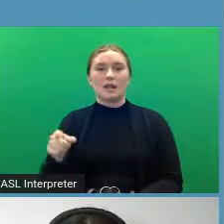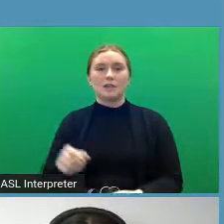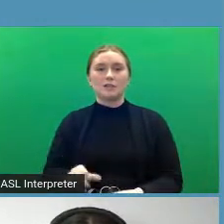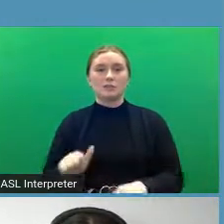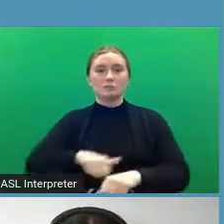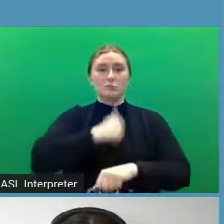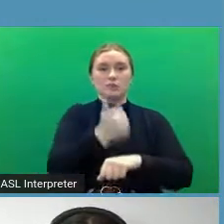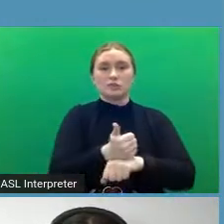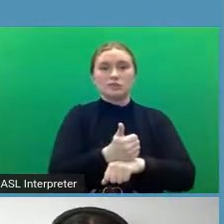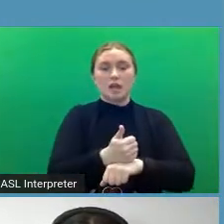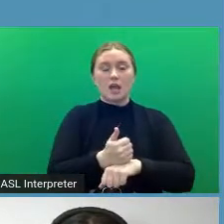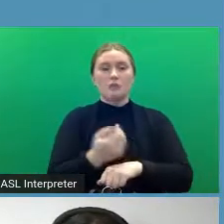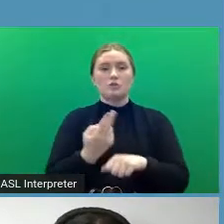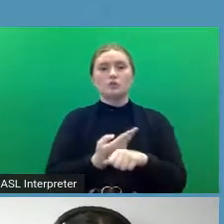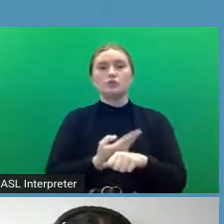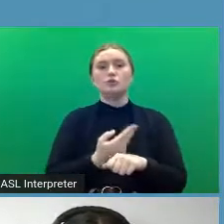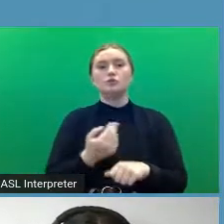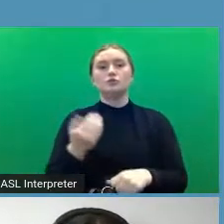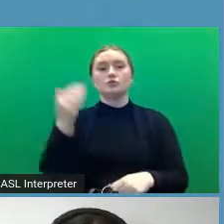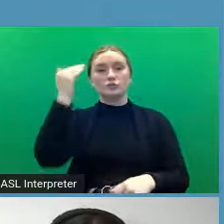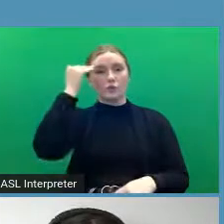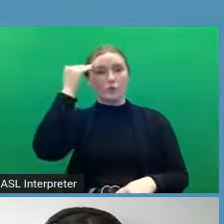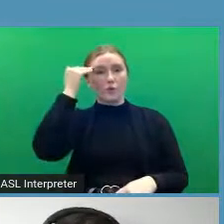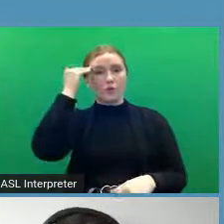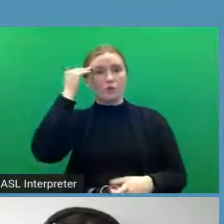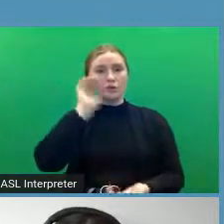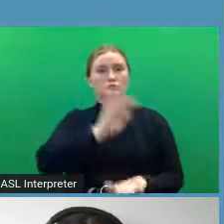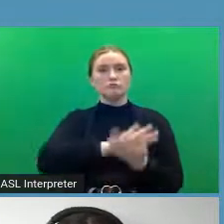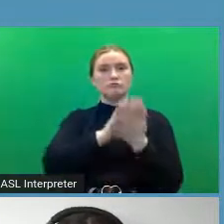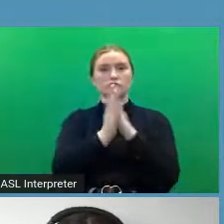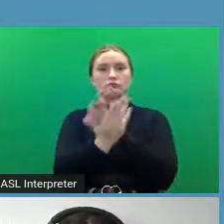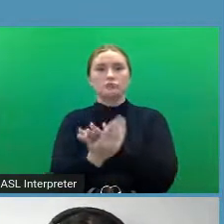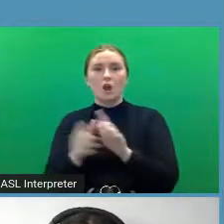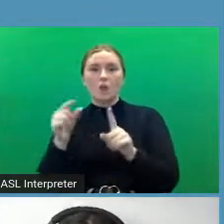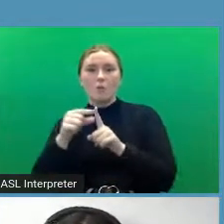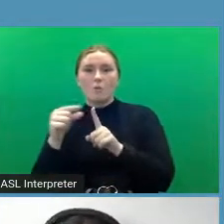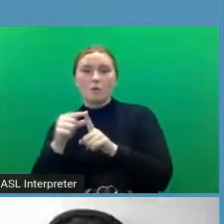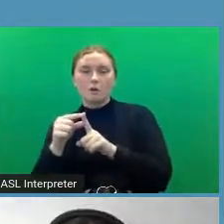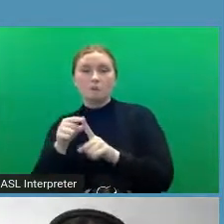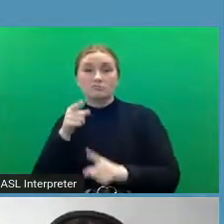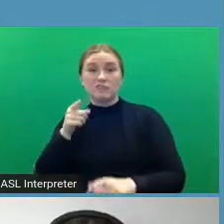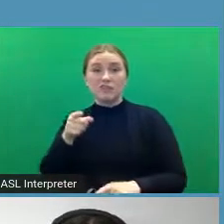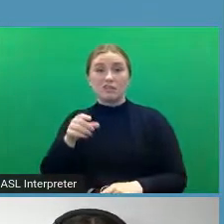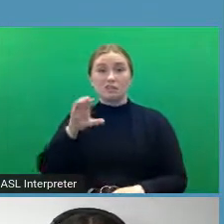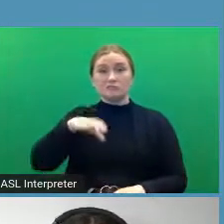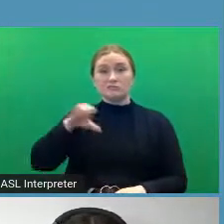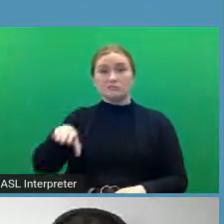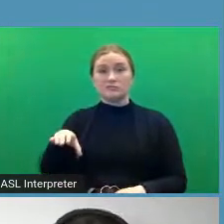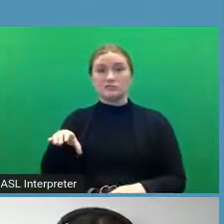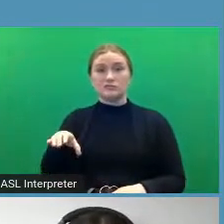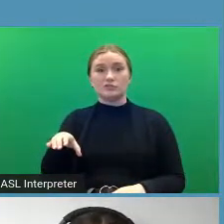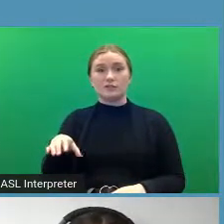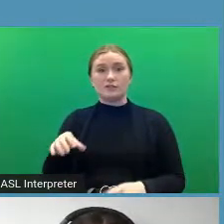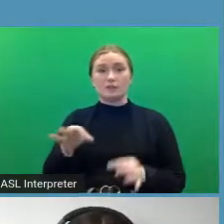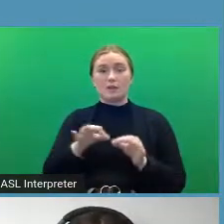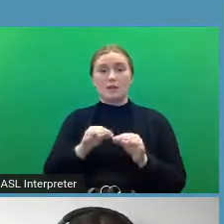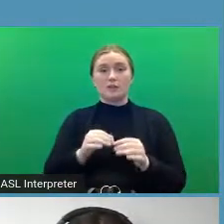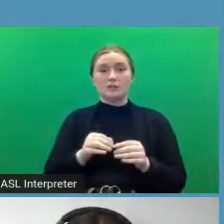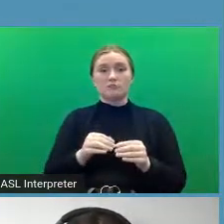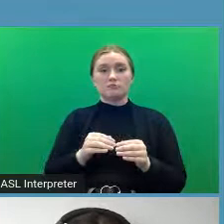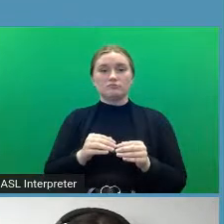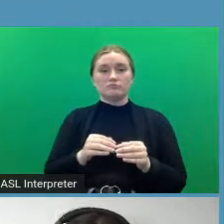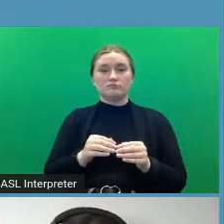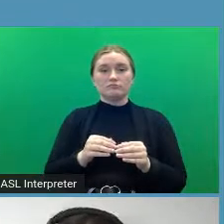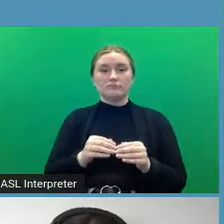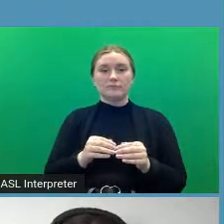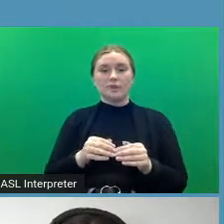user is aware that we are transcribing the words so that when those words that are in CC, they will line up with and